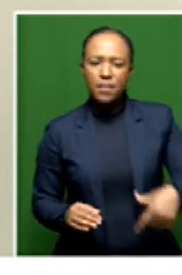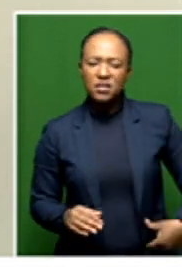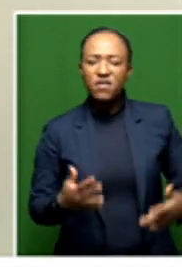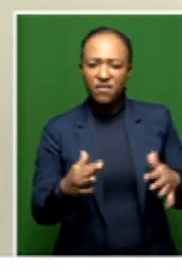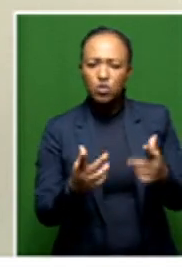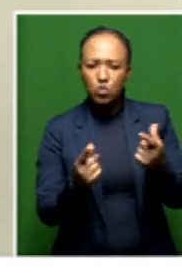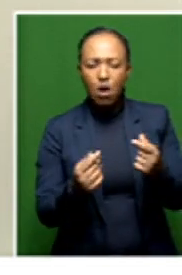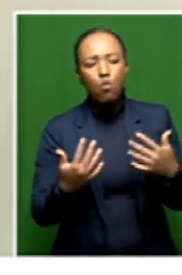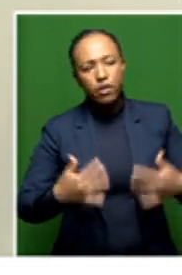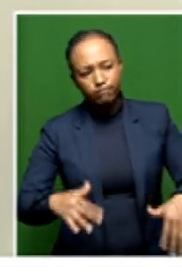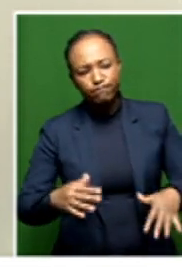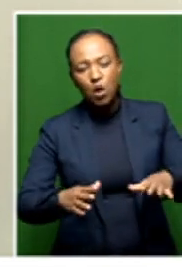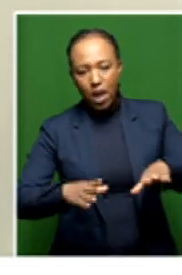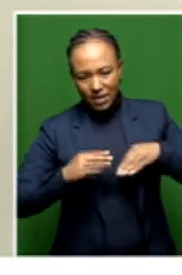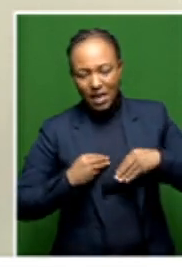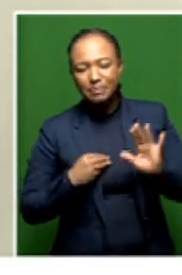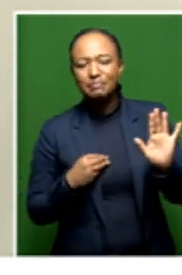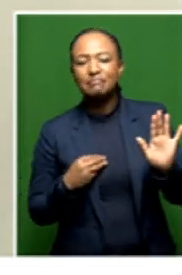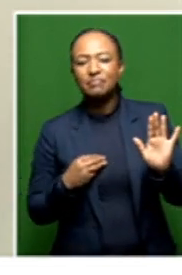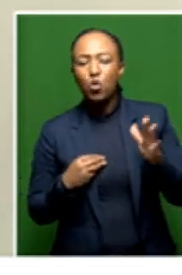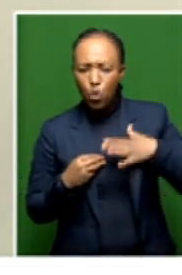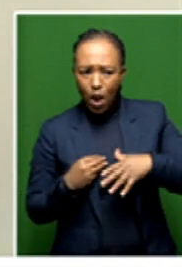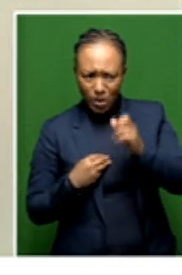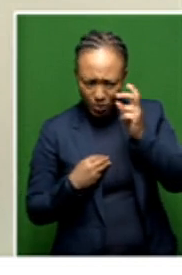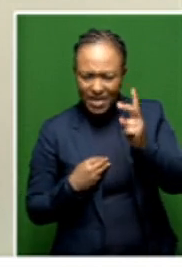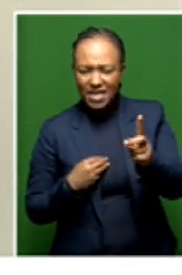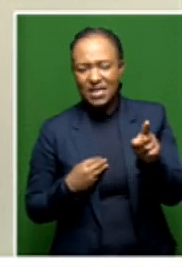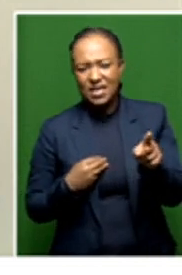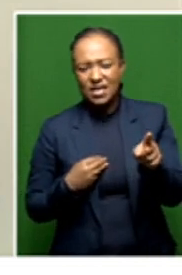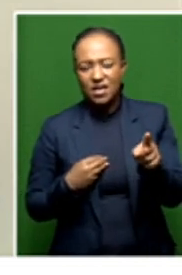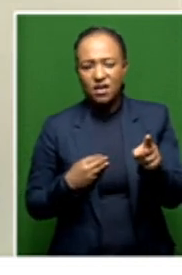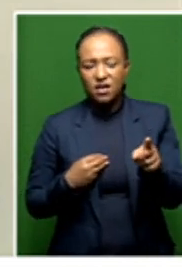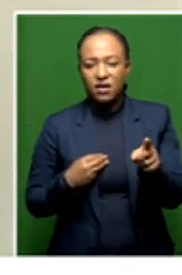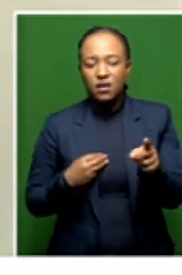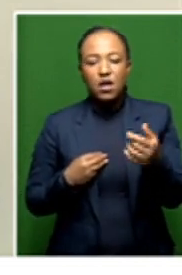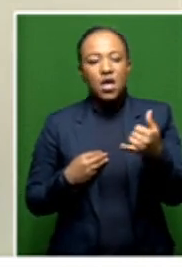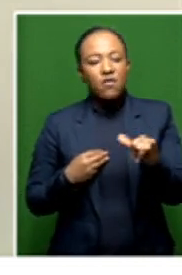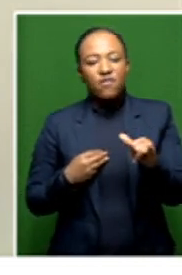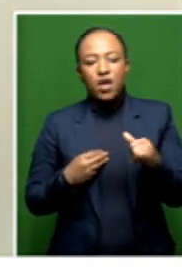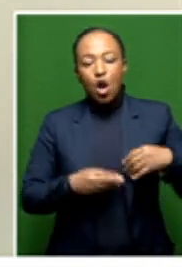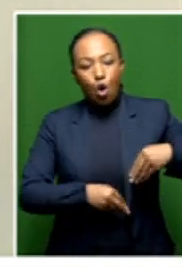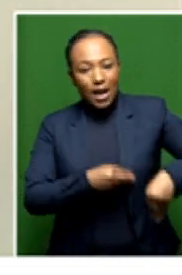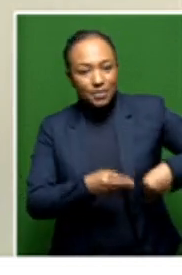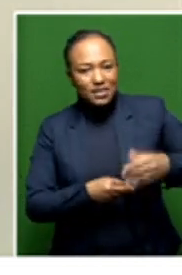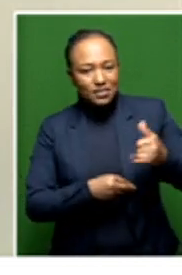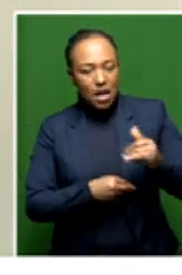we welcome that. This is what we want to see. Because for as long as corruption